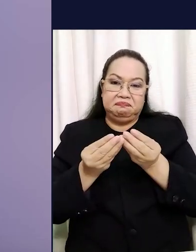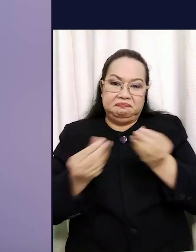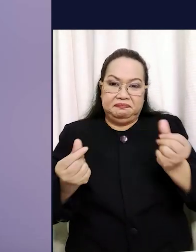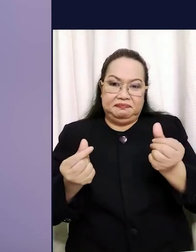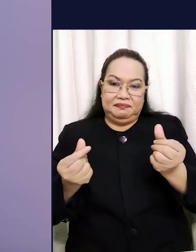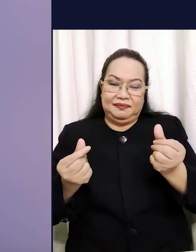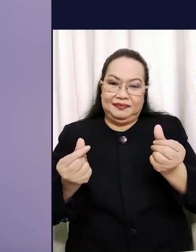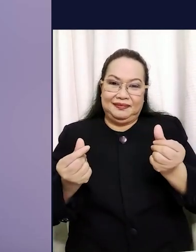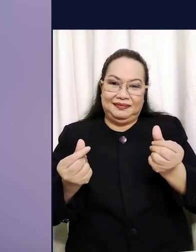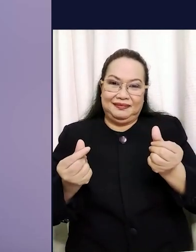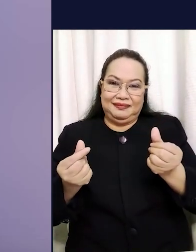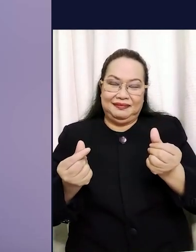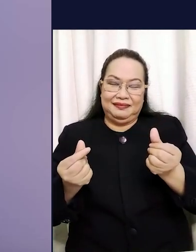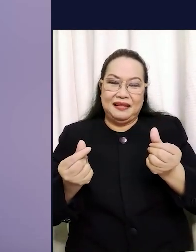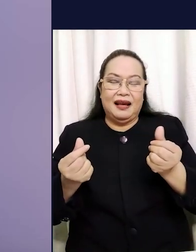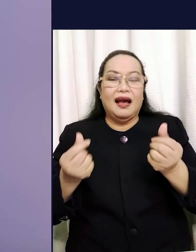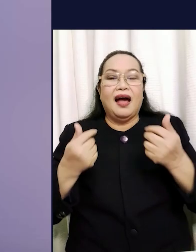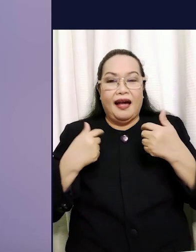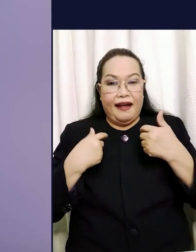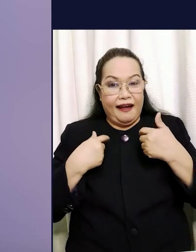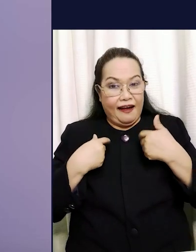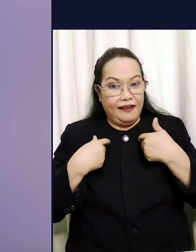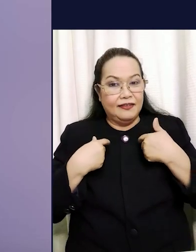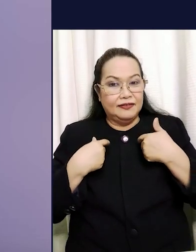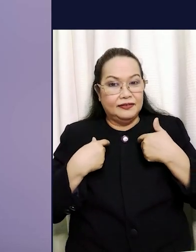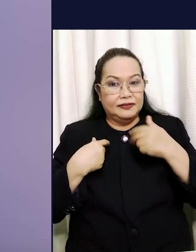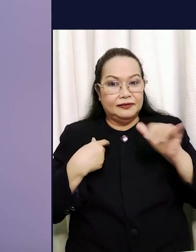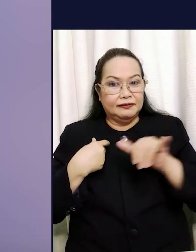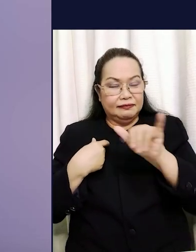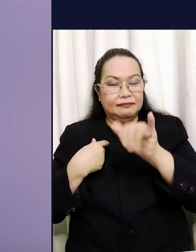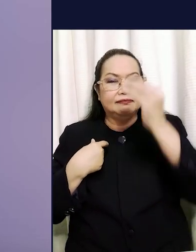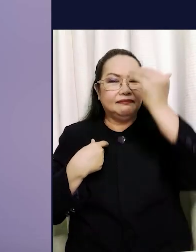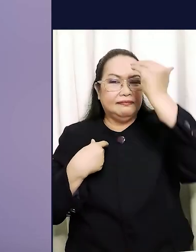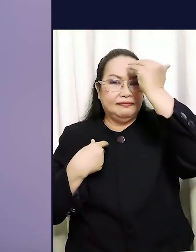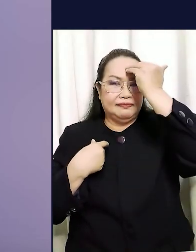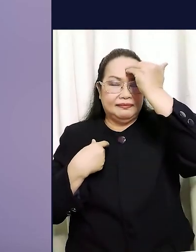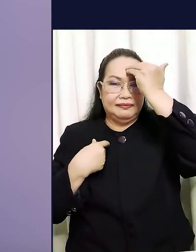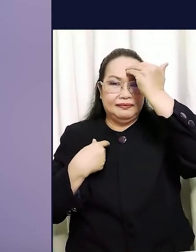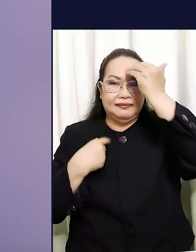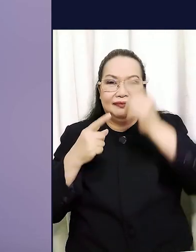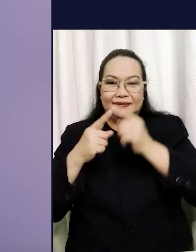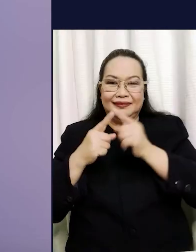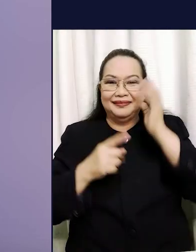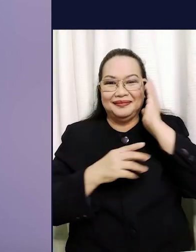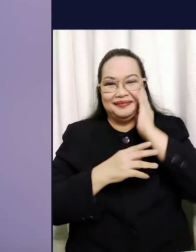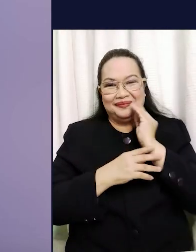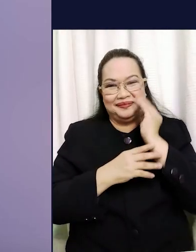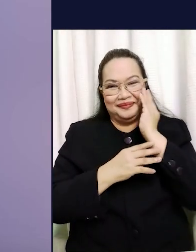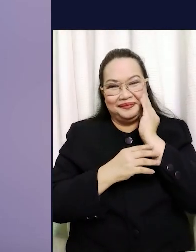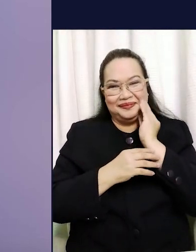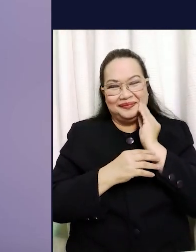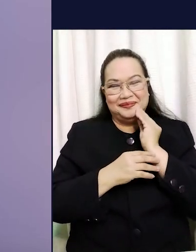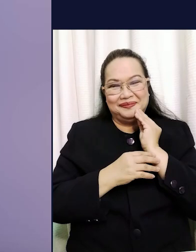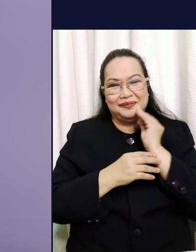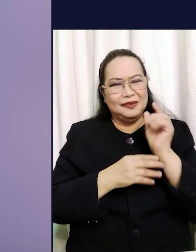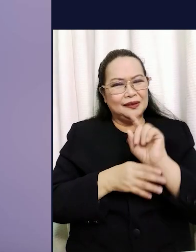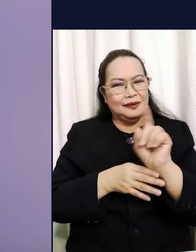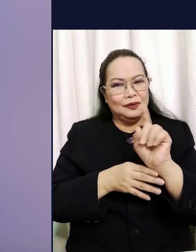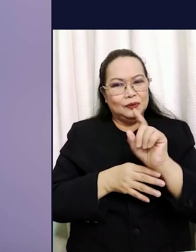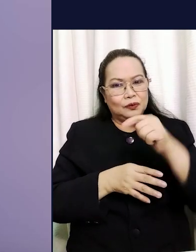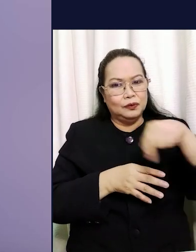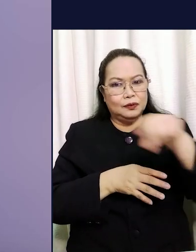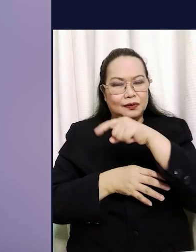will just pass away. There is an eternity to know and to